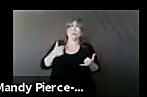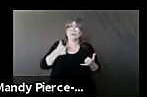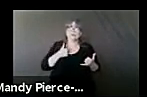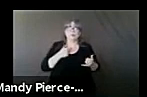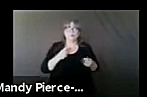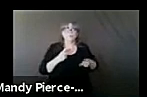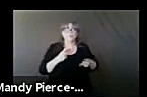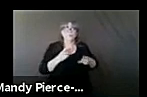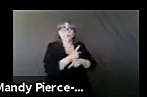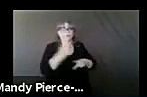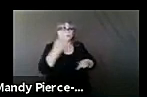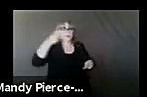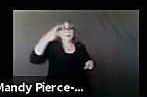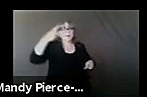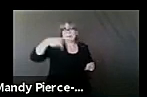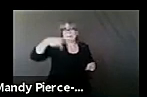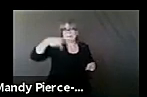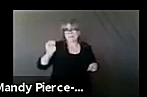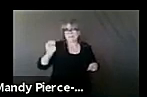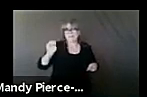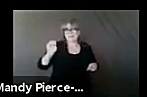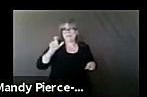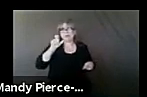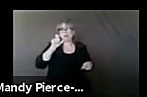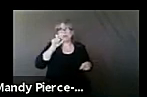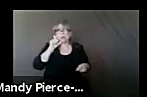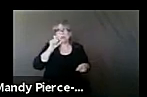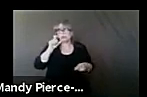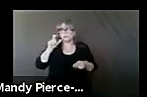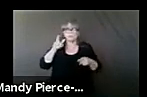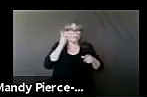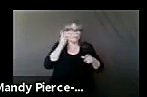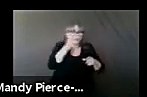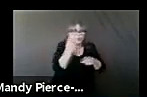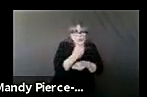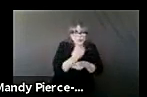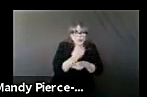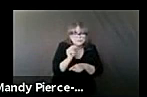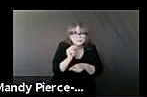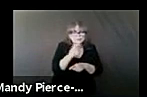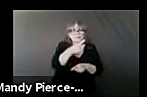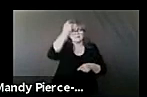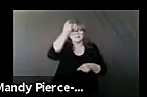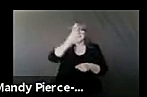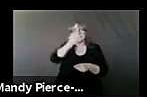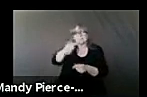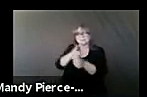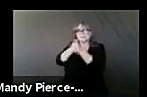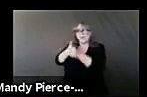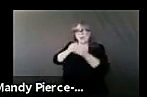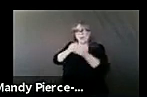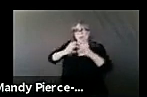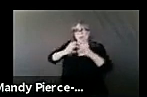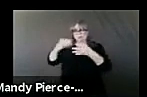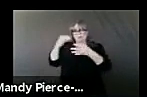to be considered in crisis standard of care. Our physicians are having to think about